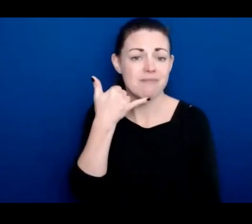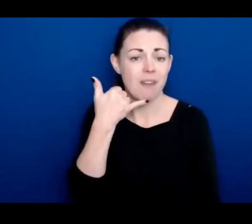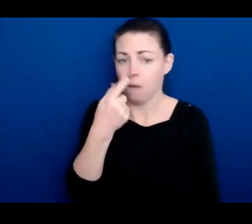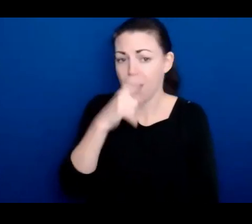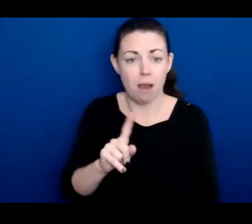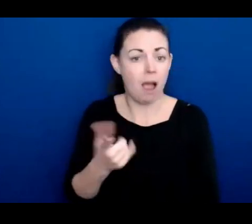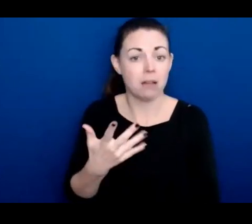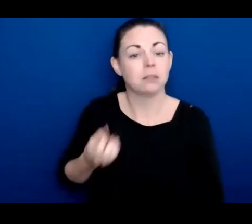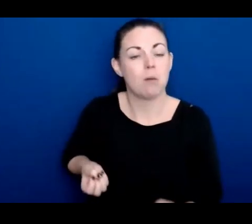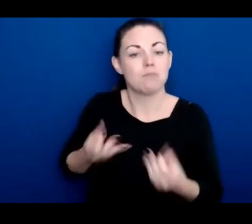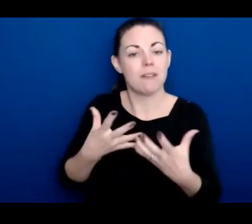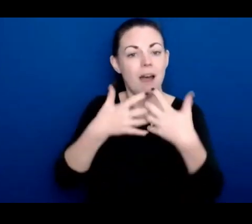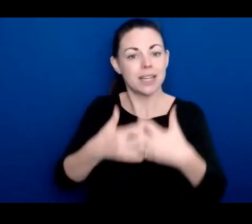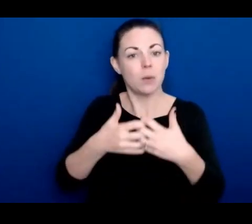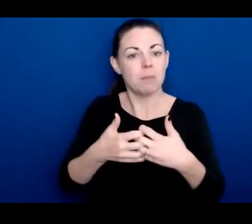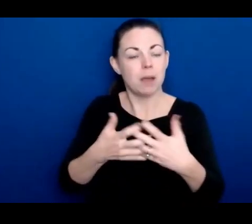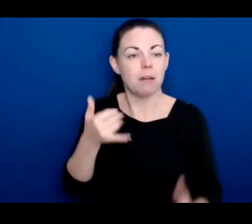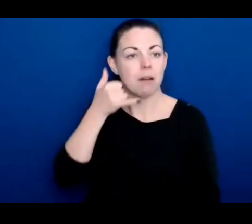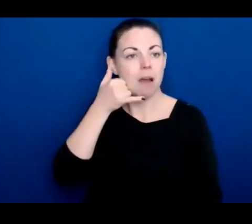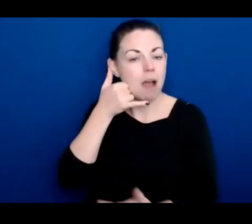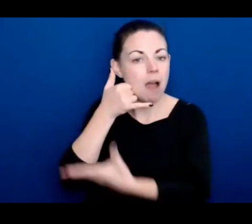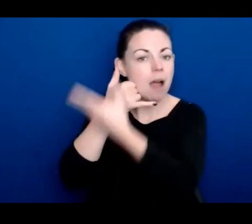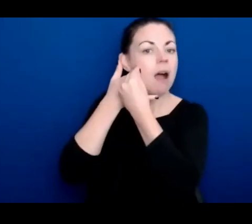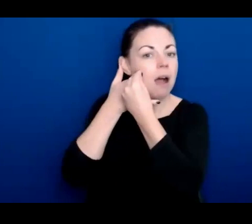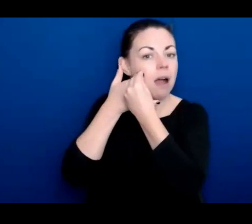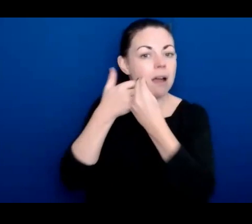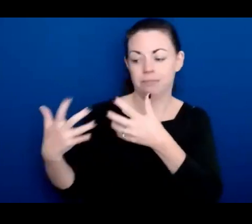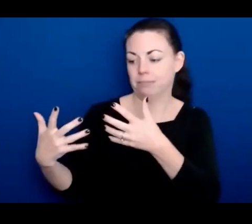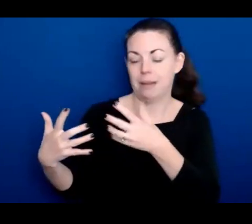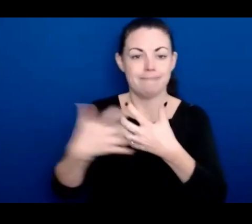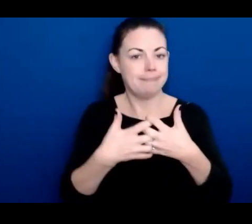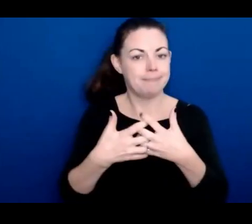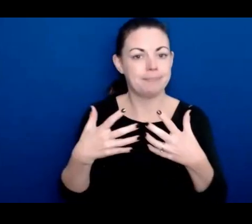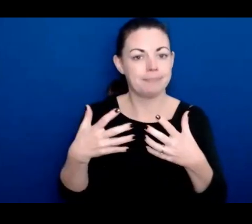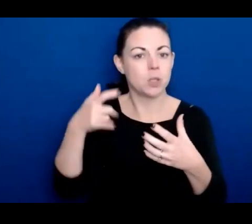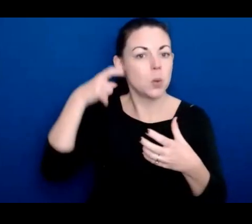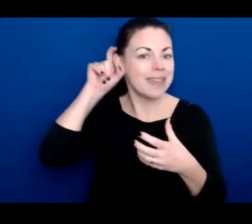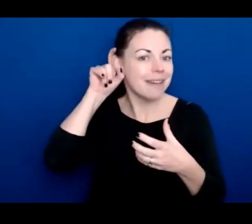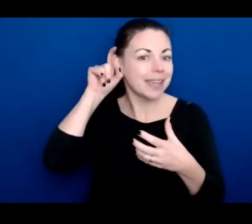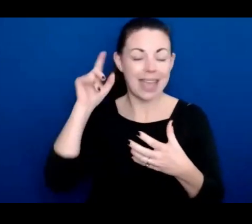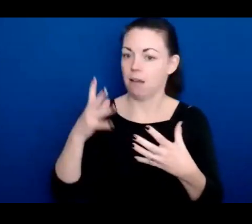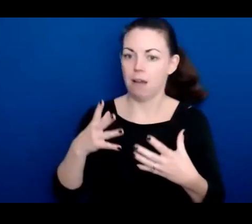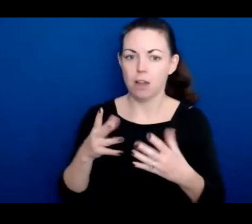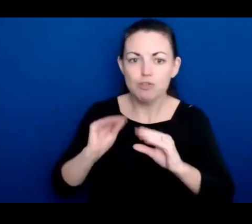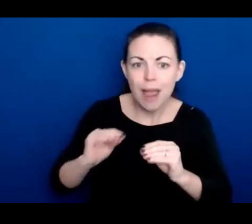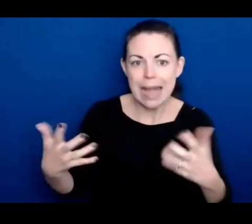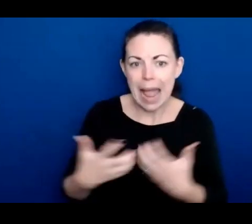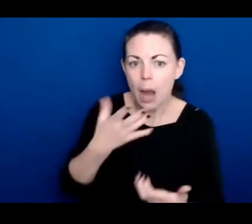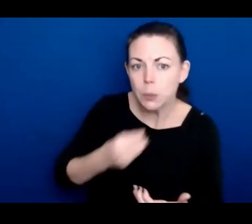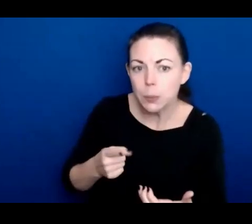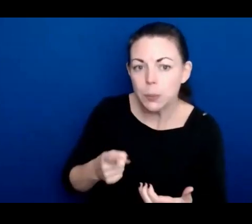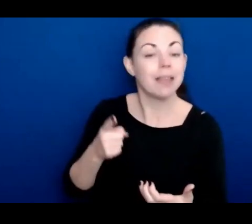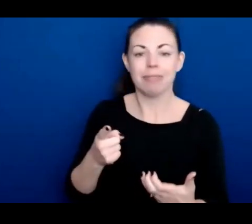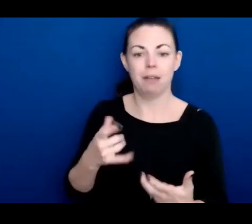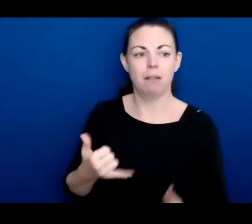that we supply, you know, we supply the equipment, we do the training on the equipment, and then that person all of a sudden can